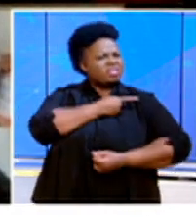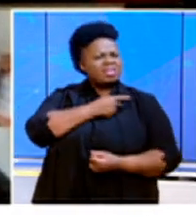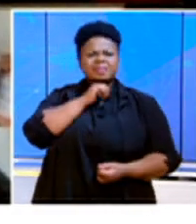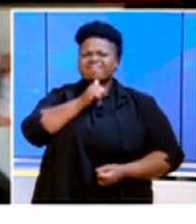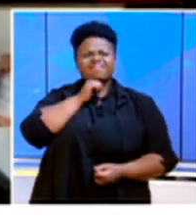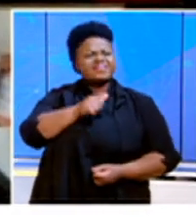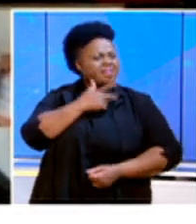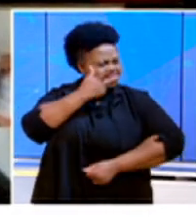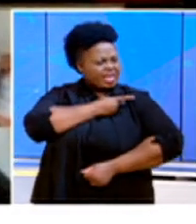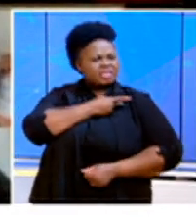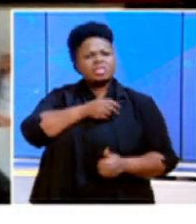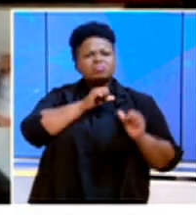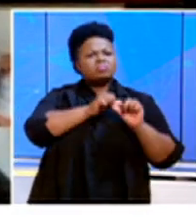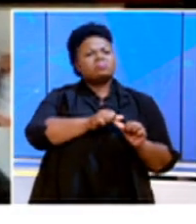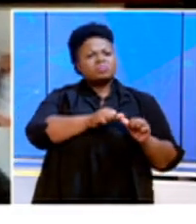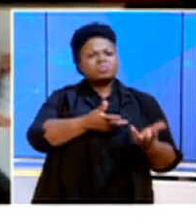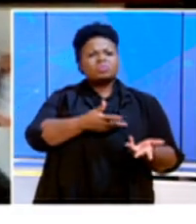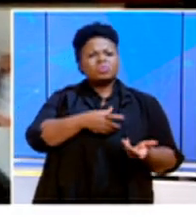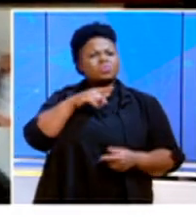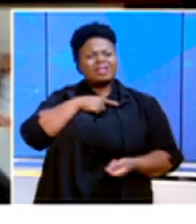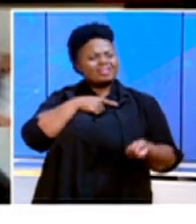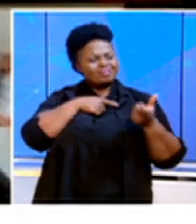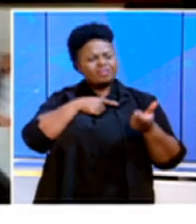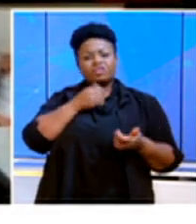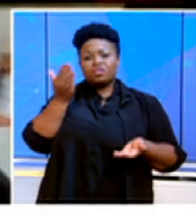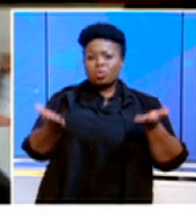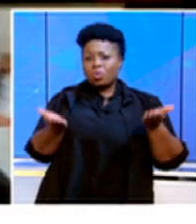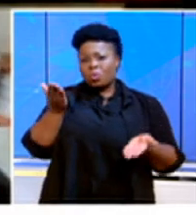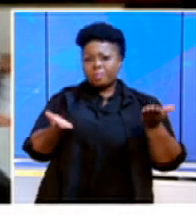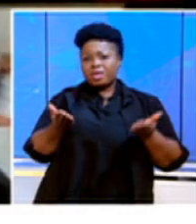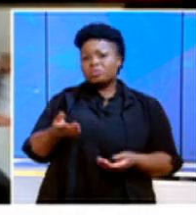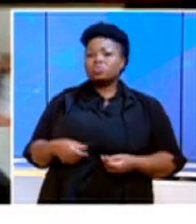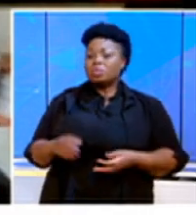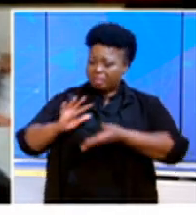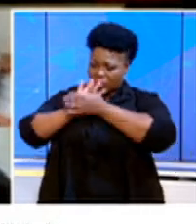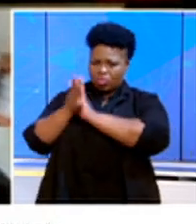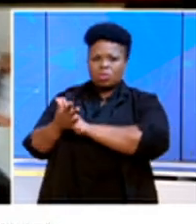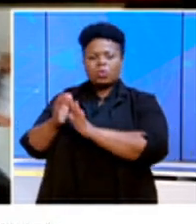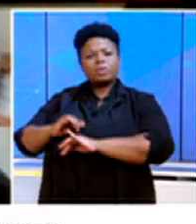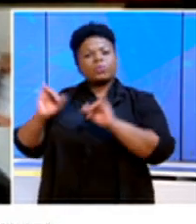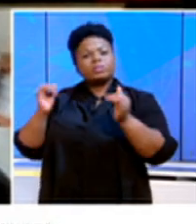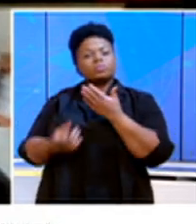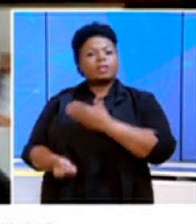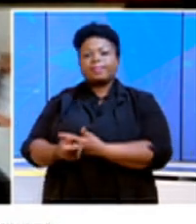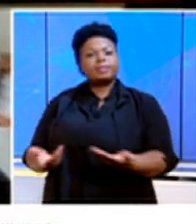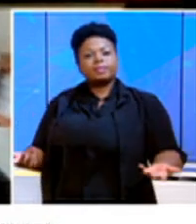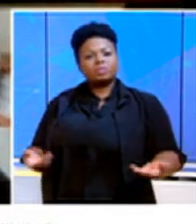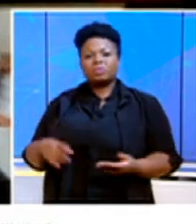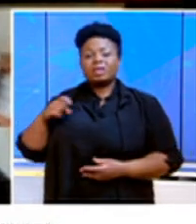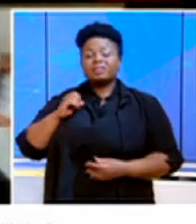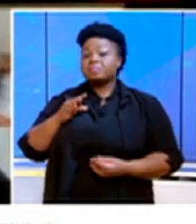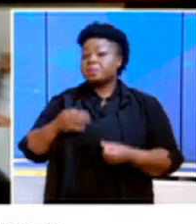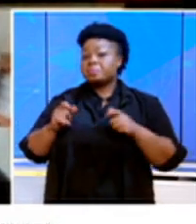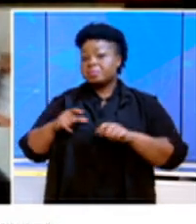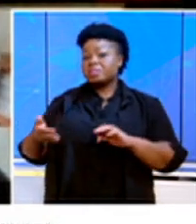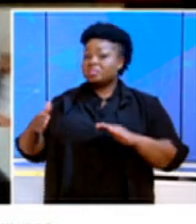then you revaccinate. It's a small amount of money in comparison to the amount of damage that's done if a large number of